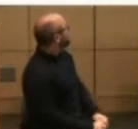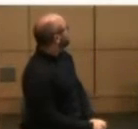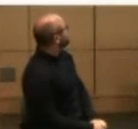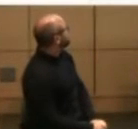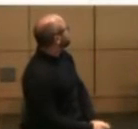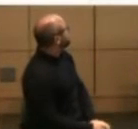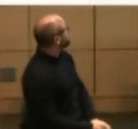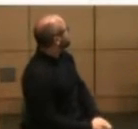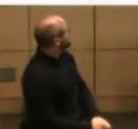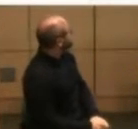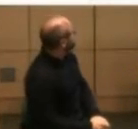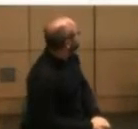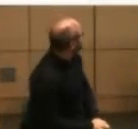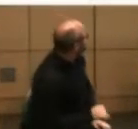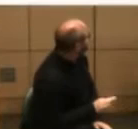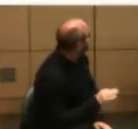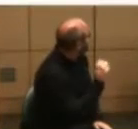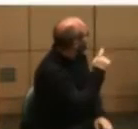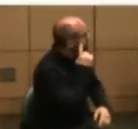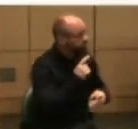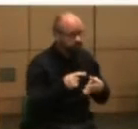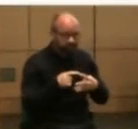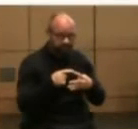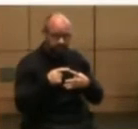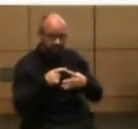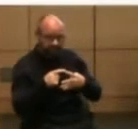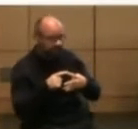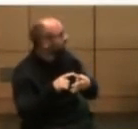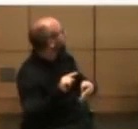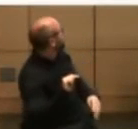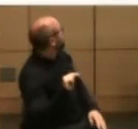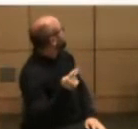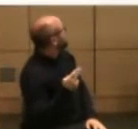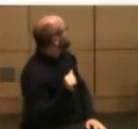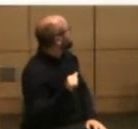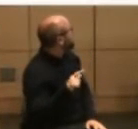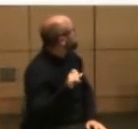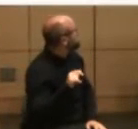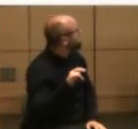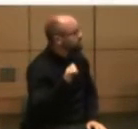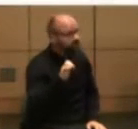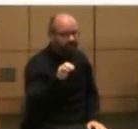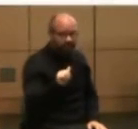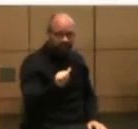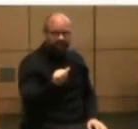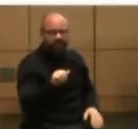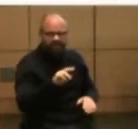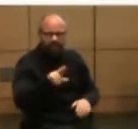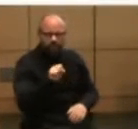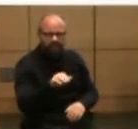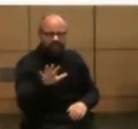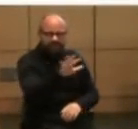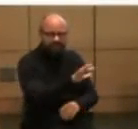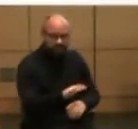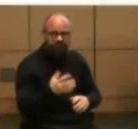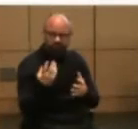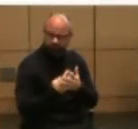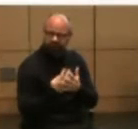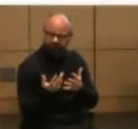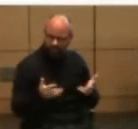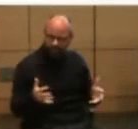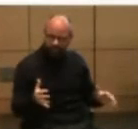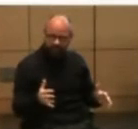we're looking for thalassemia or sickle cell disease for the vast majority of states in the U.S., that's already being screened, and so that's not as helpful as it used to be, say, 20 years